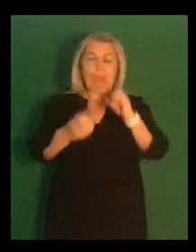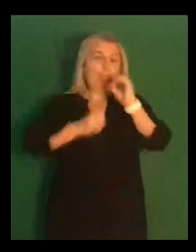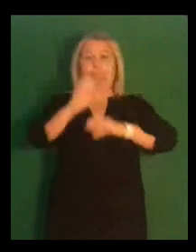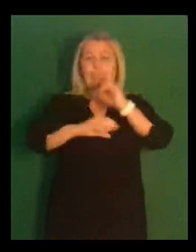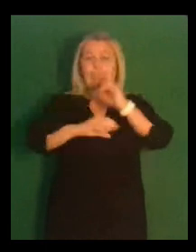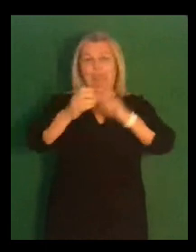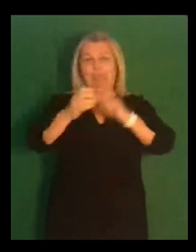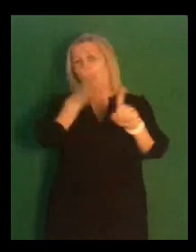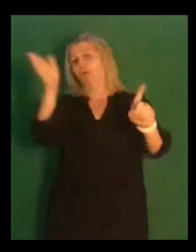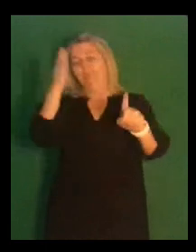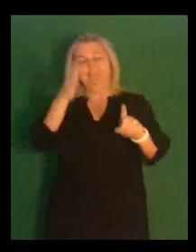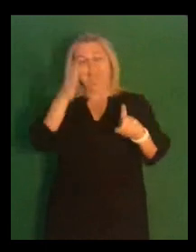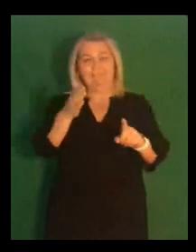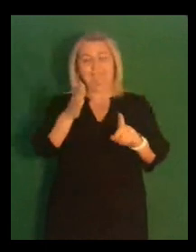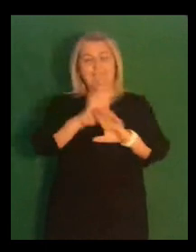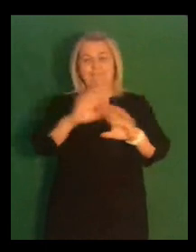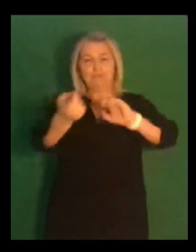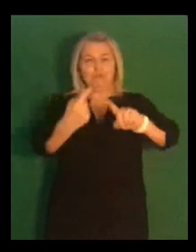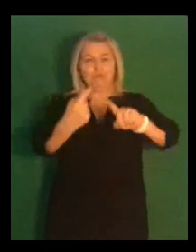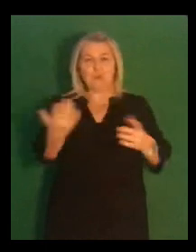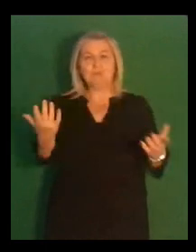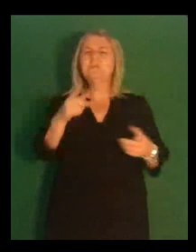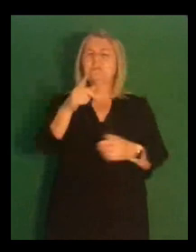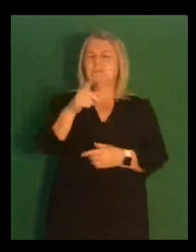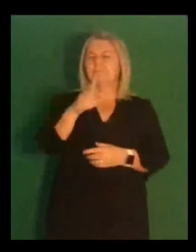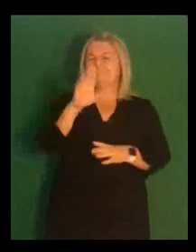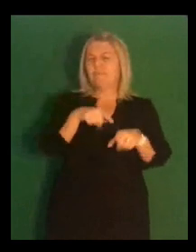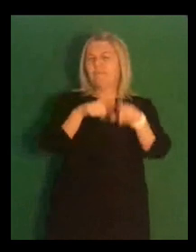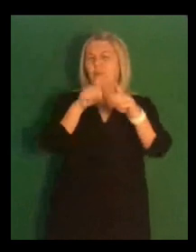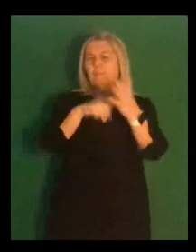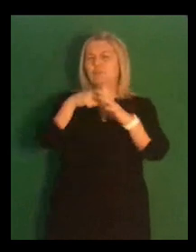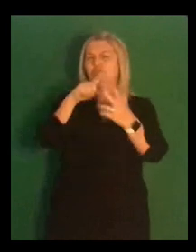feedback. Jackie, can we come back to something that you said at the beginning